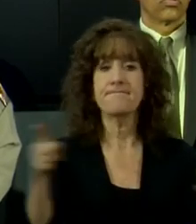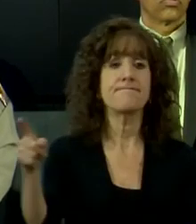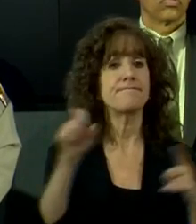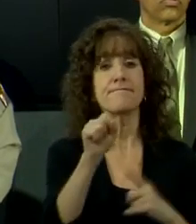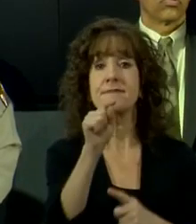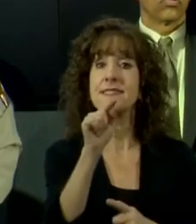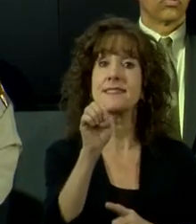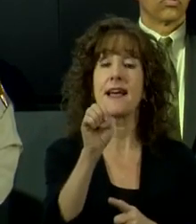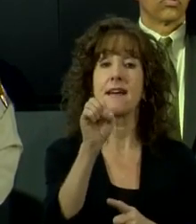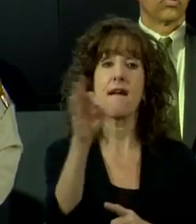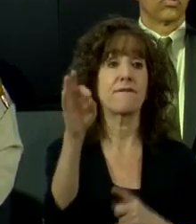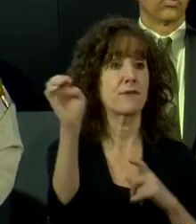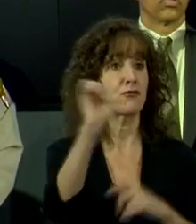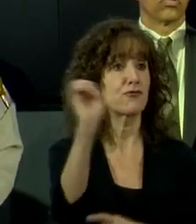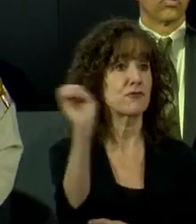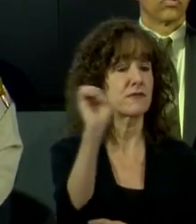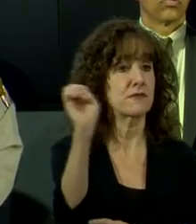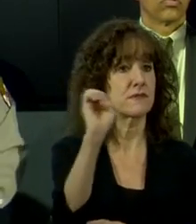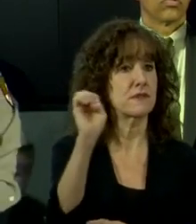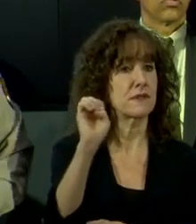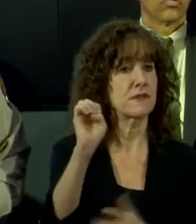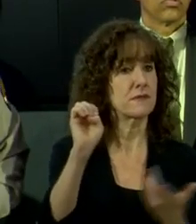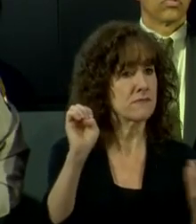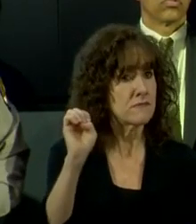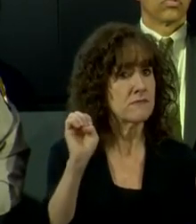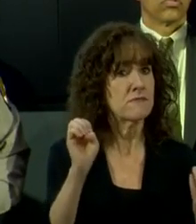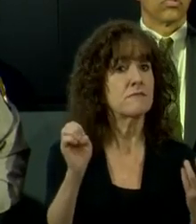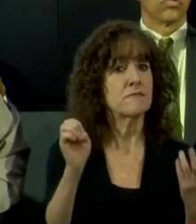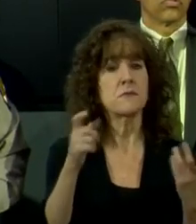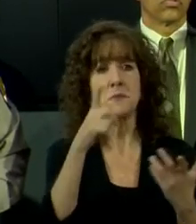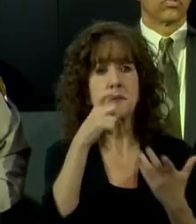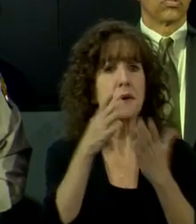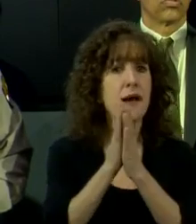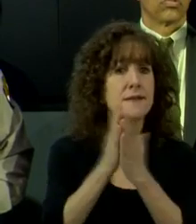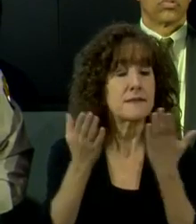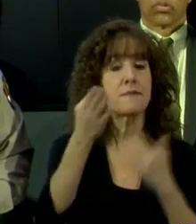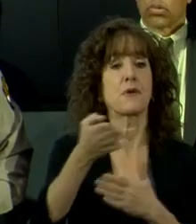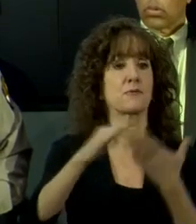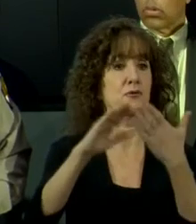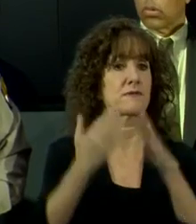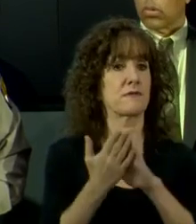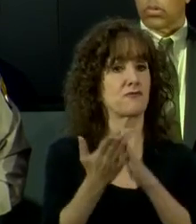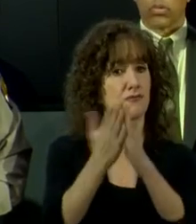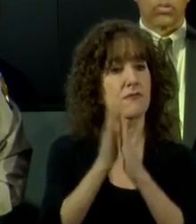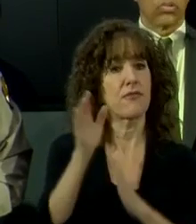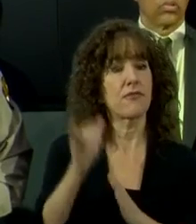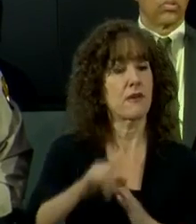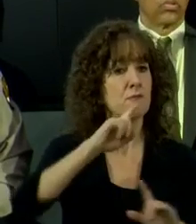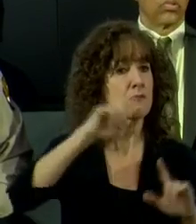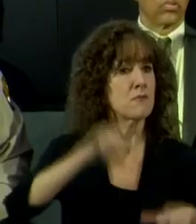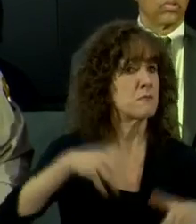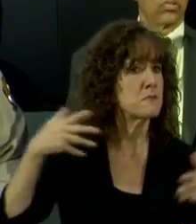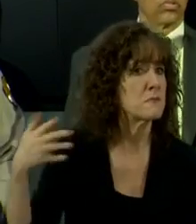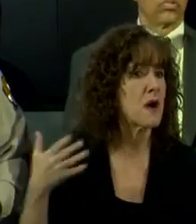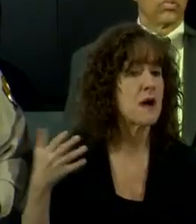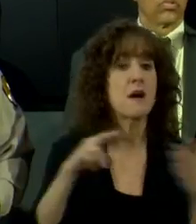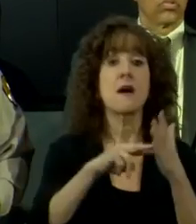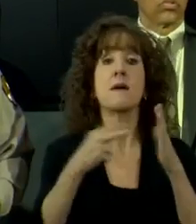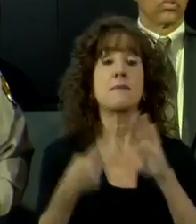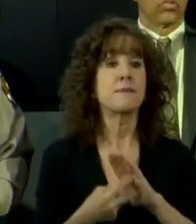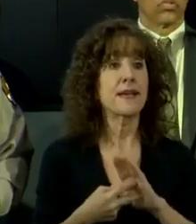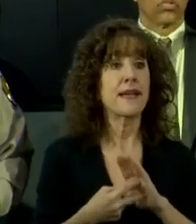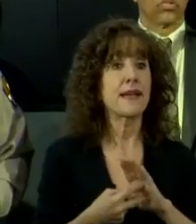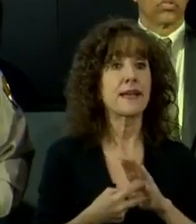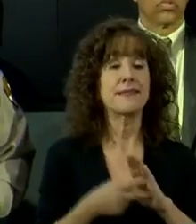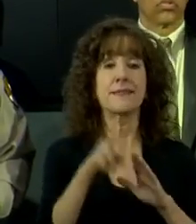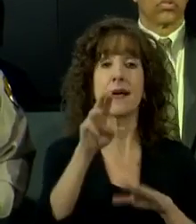of emergency at the request of Baltimore City. This order deploys